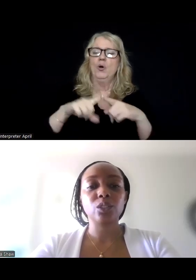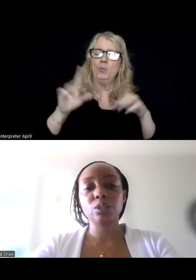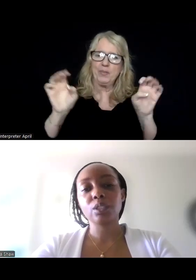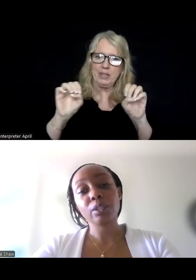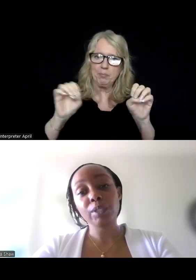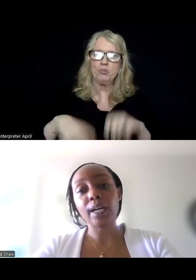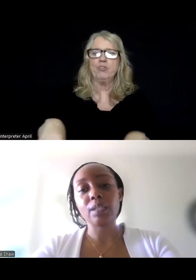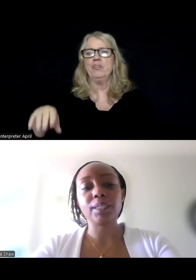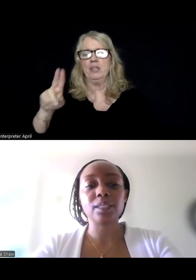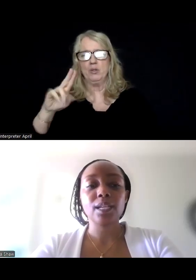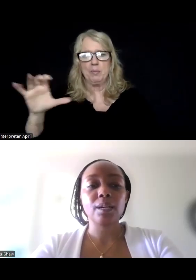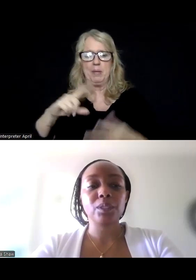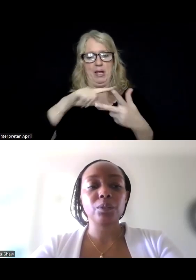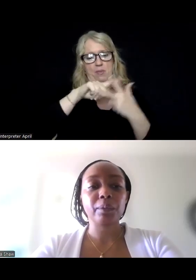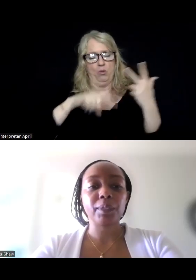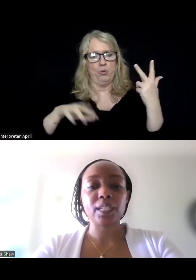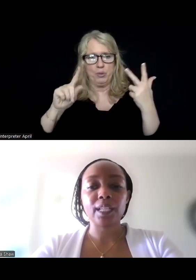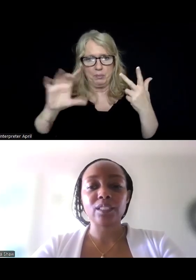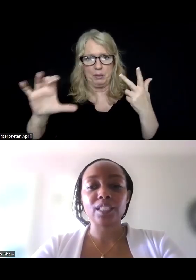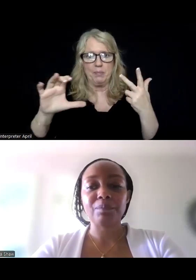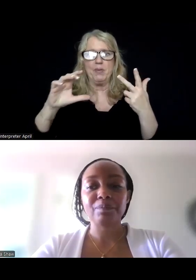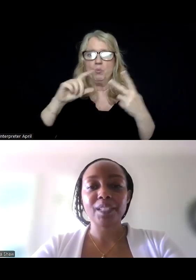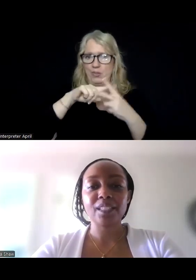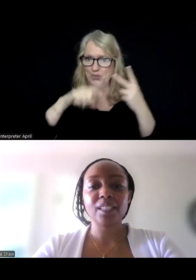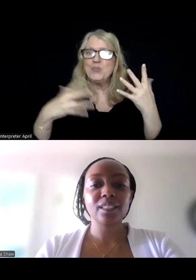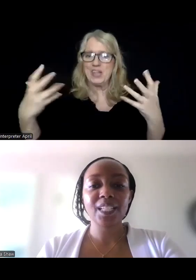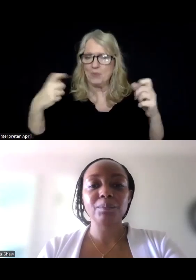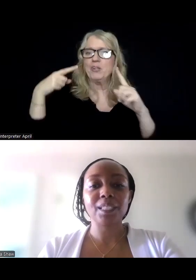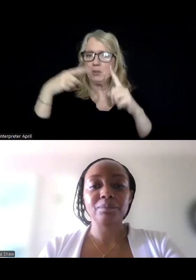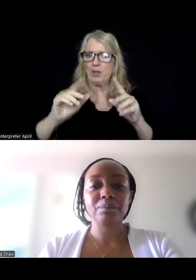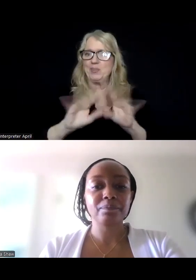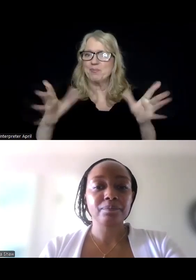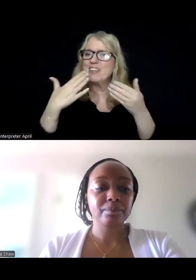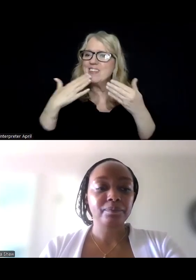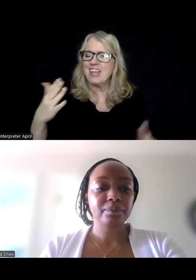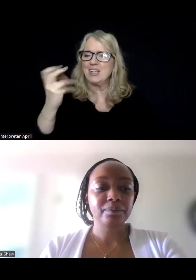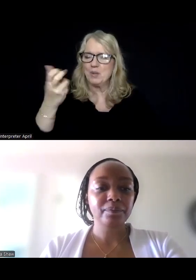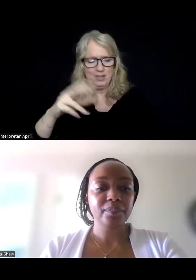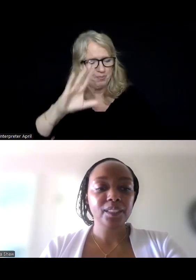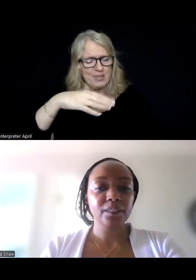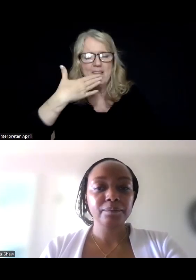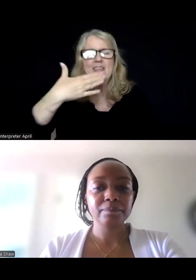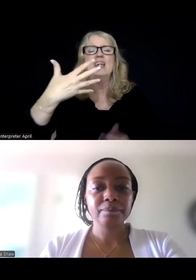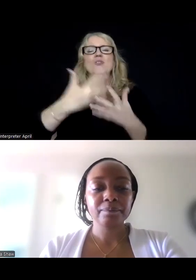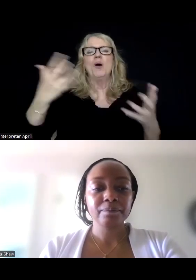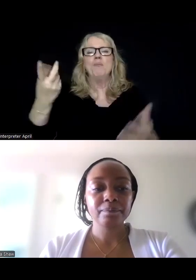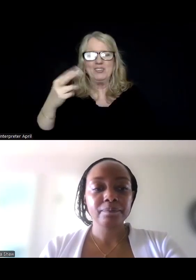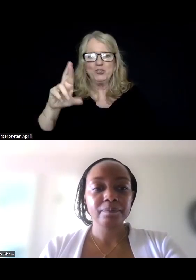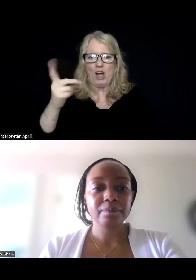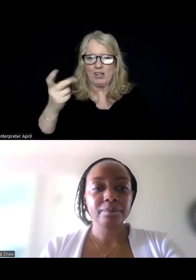and the three documents, the two that I wanted to highlight today. Thanks, Megan. Thank you so much, Dr.